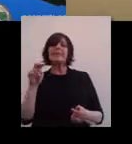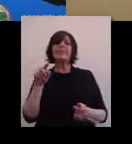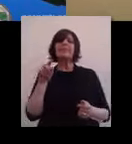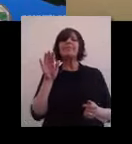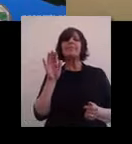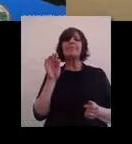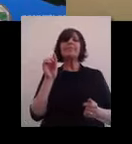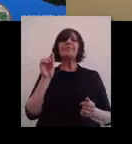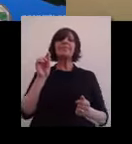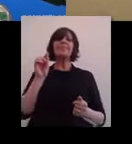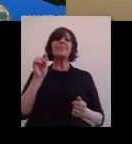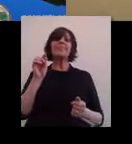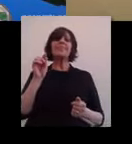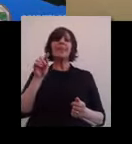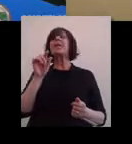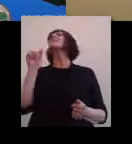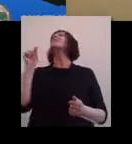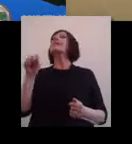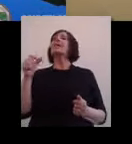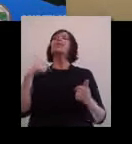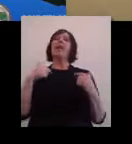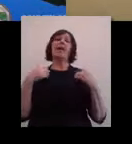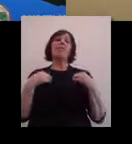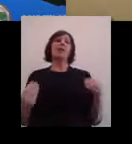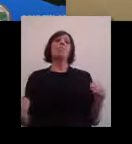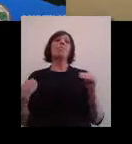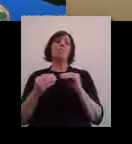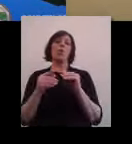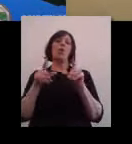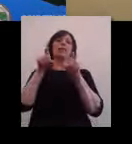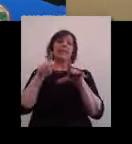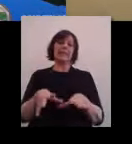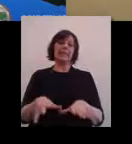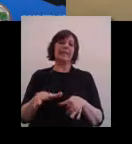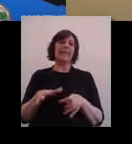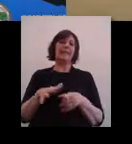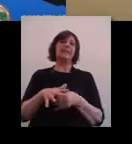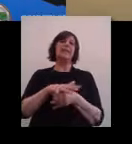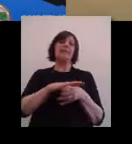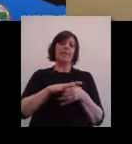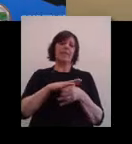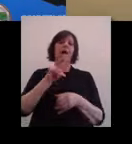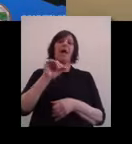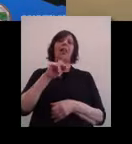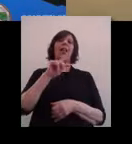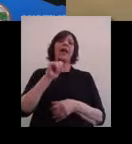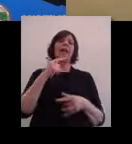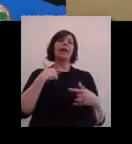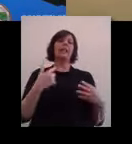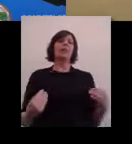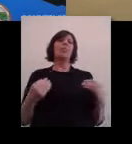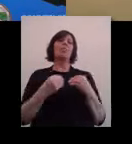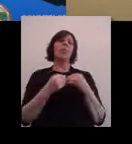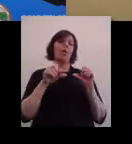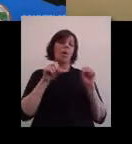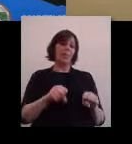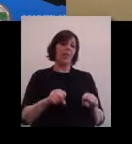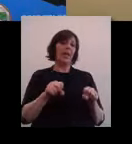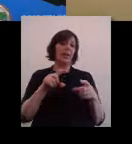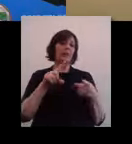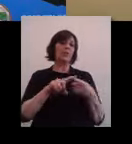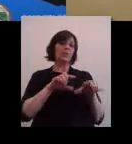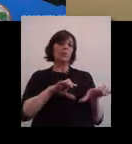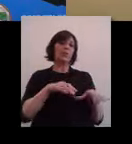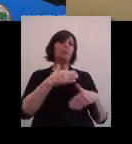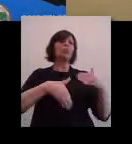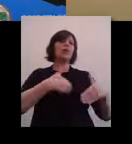There is more availability locally. Kaleida has more availability locally. They've been able to ramp up not only the receipt